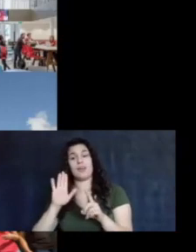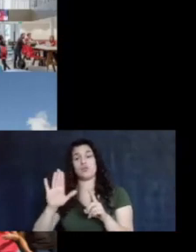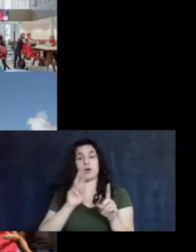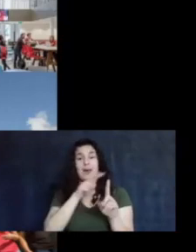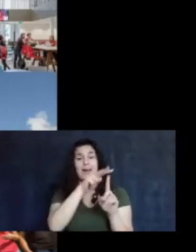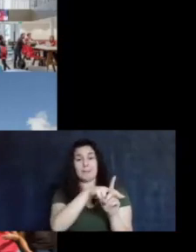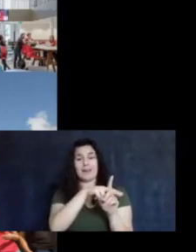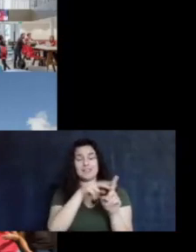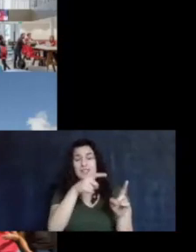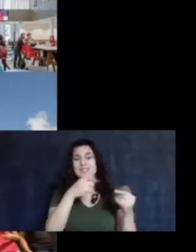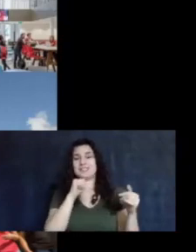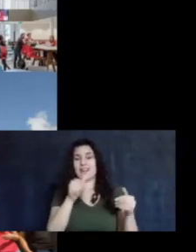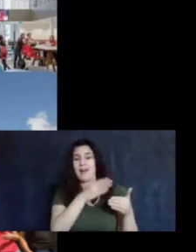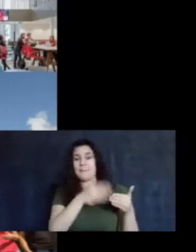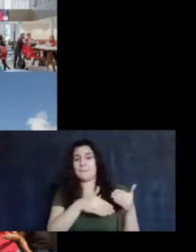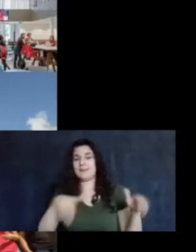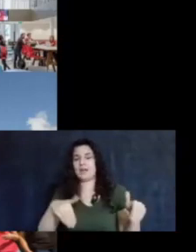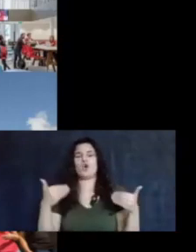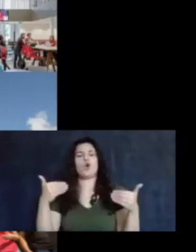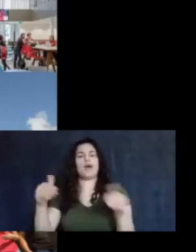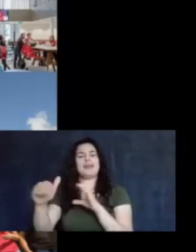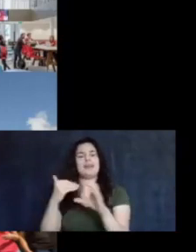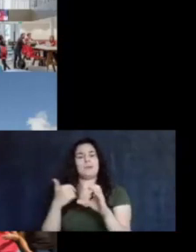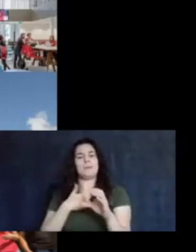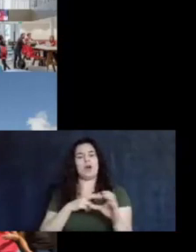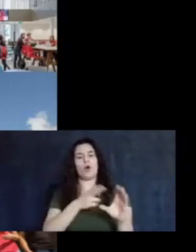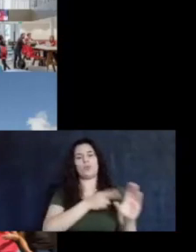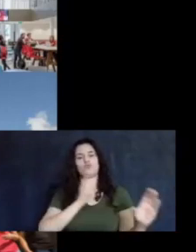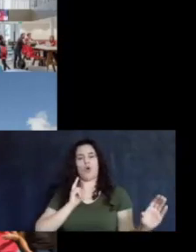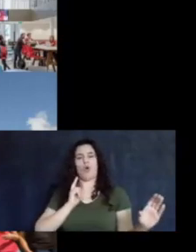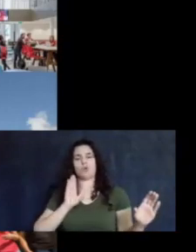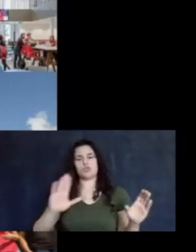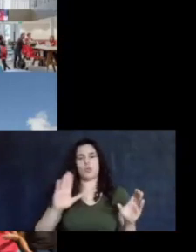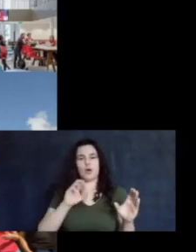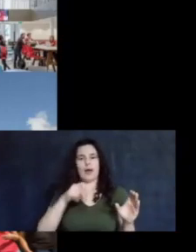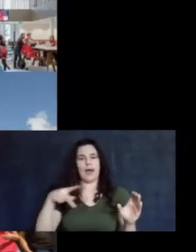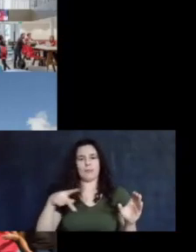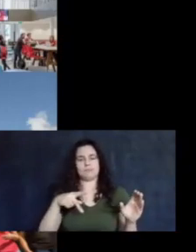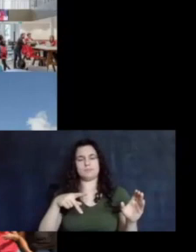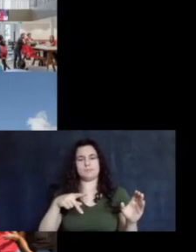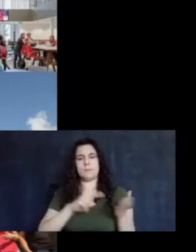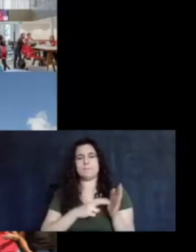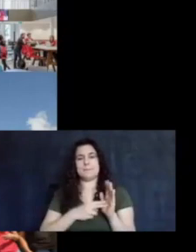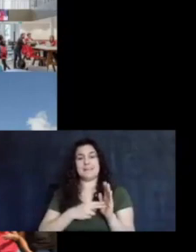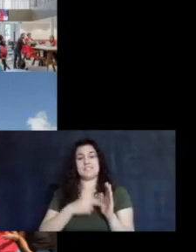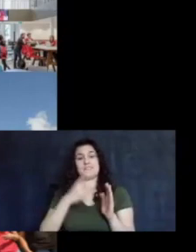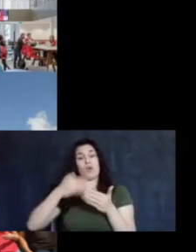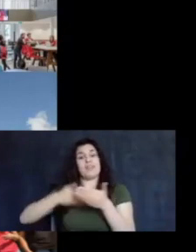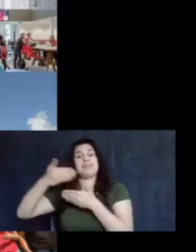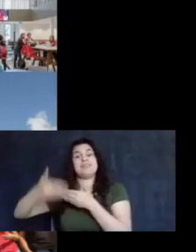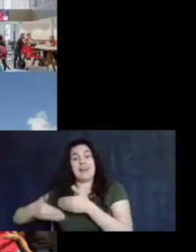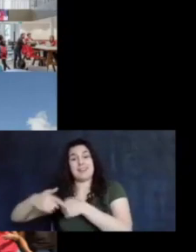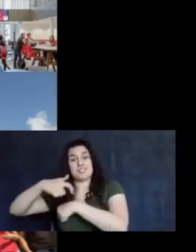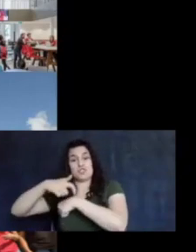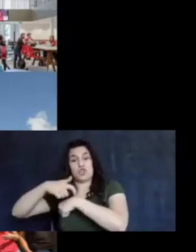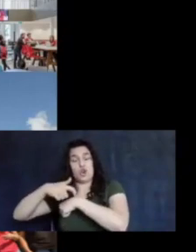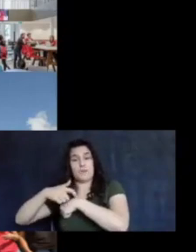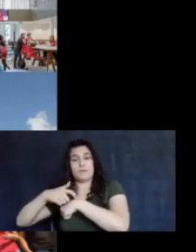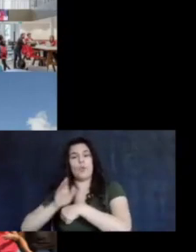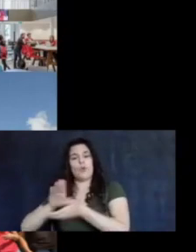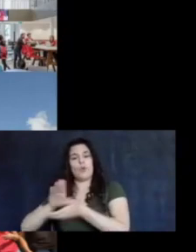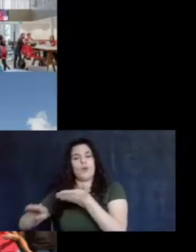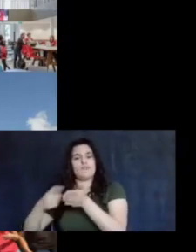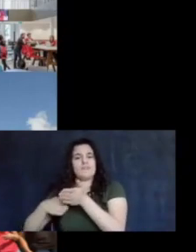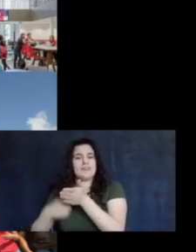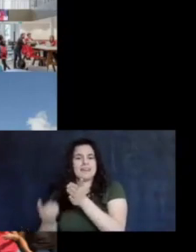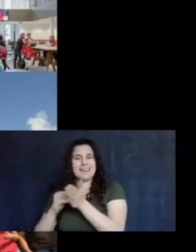you shoot me an email so that I can withdraw your application and so that we can waive your application fee for the next term. Because definitely, you know, if you've already